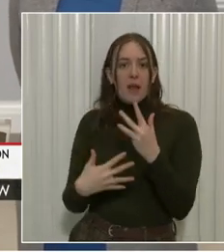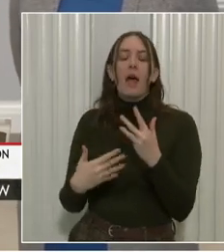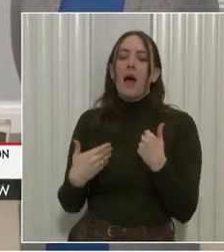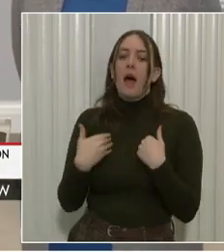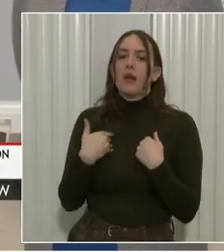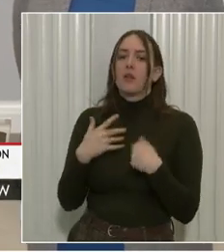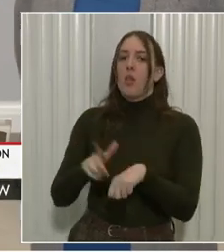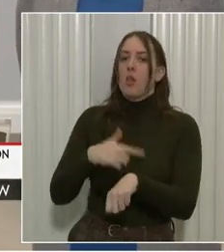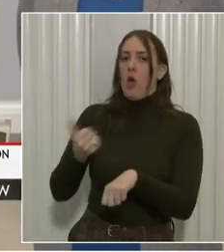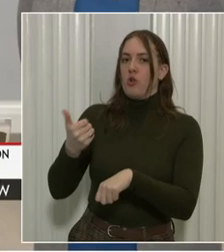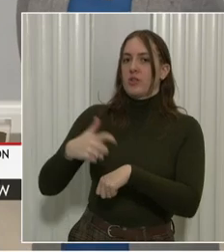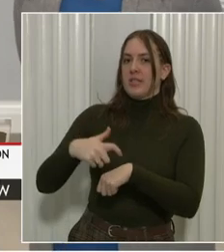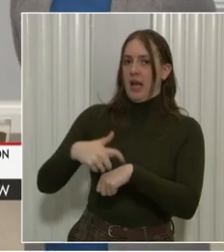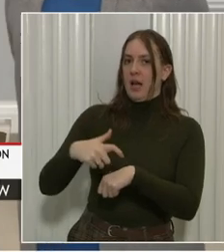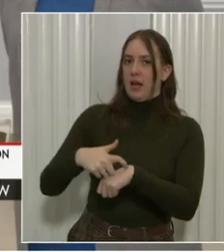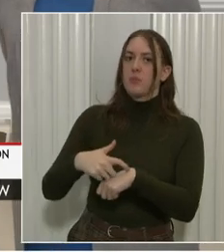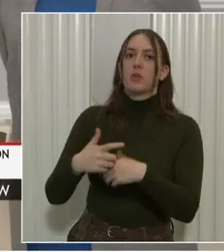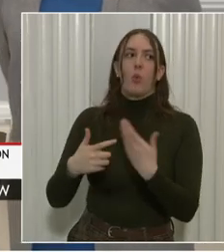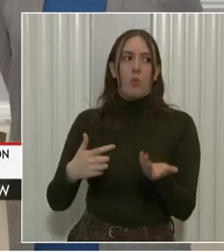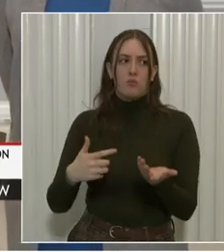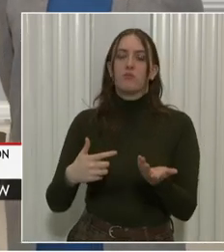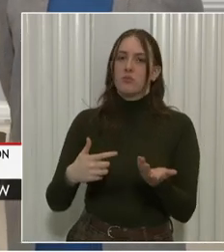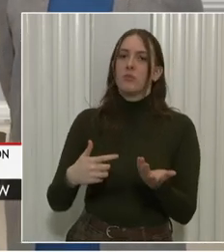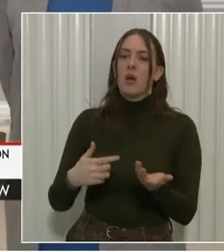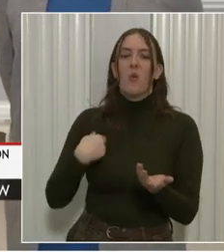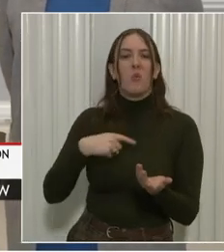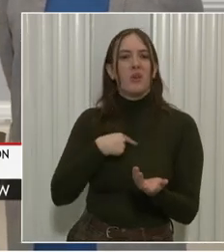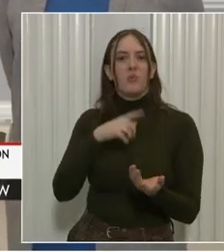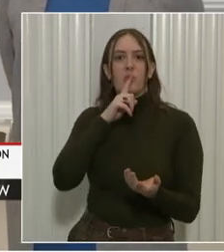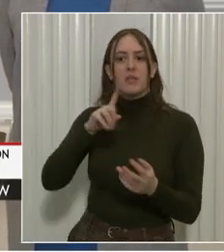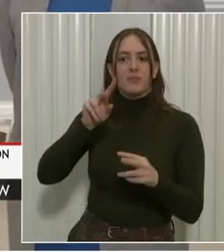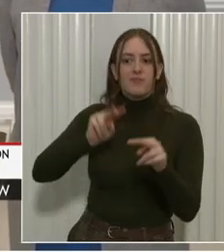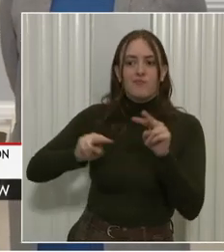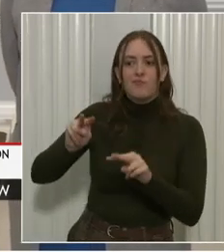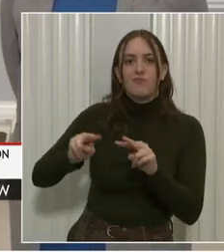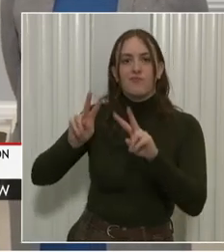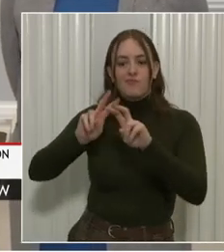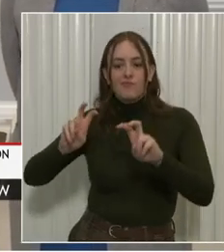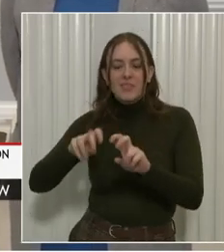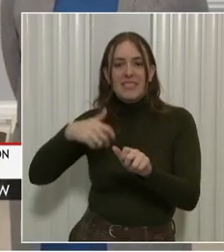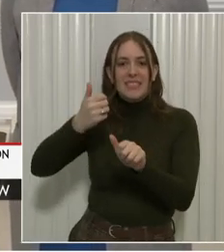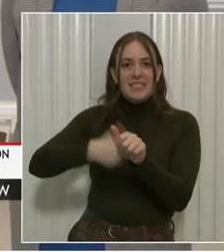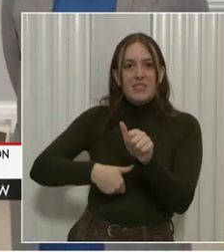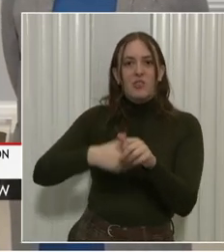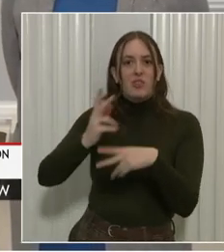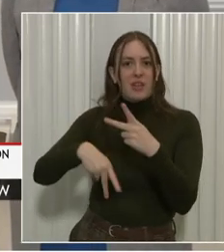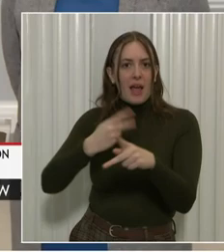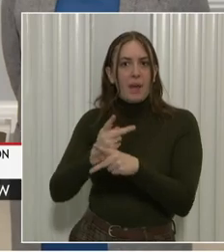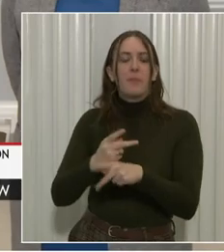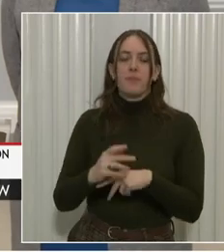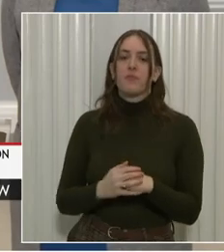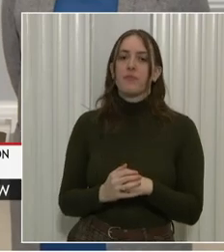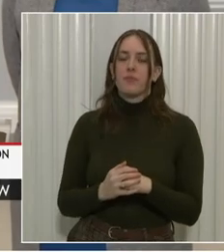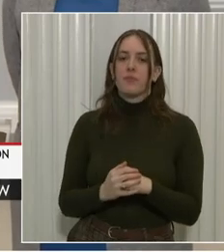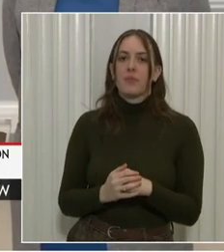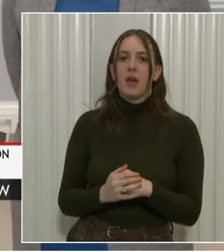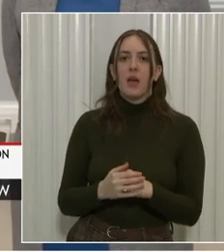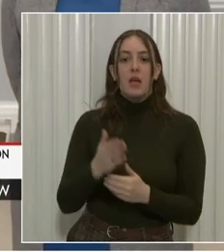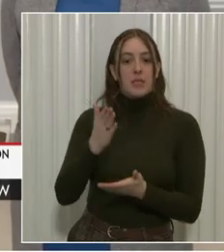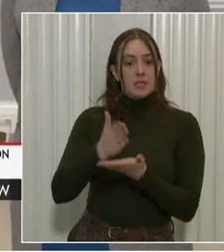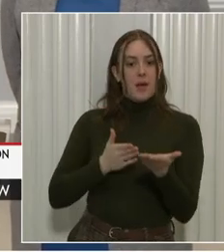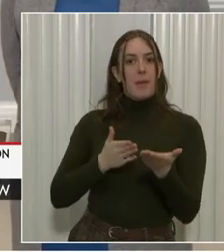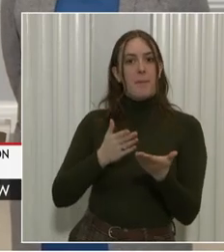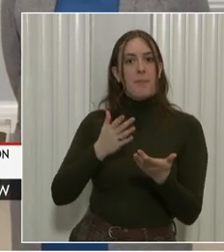well. So we're really looking at each individual type, and so some products and types may be on shortage when other types have a